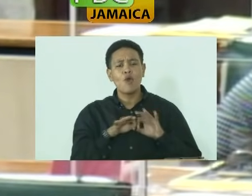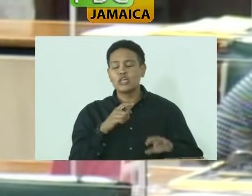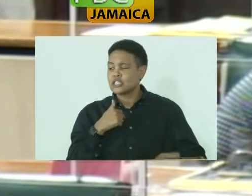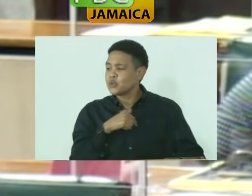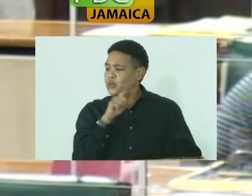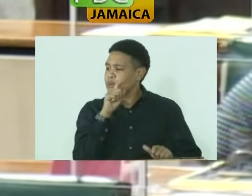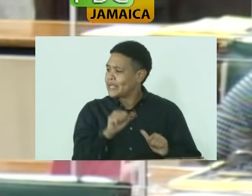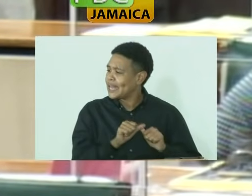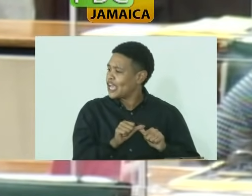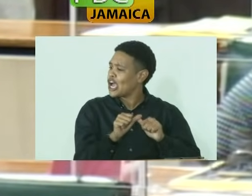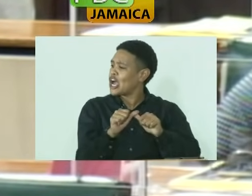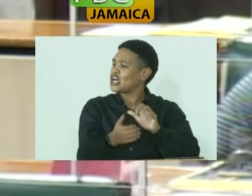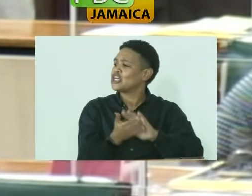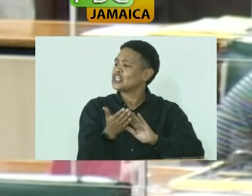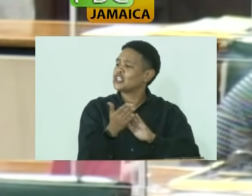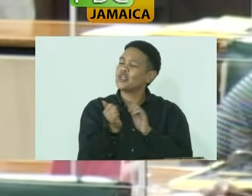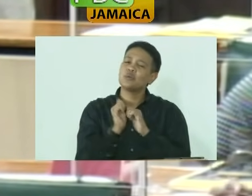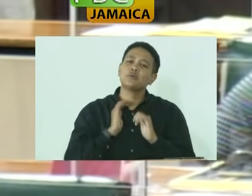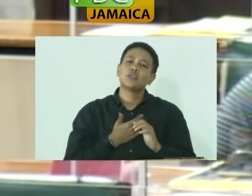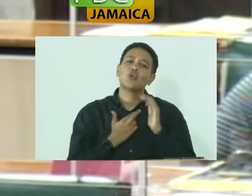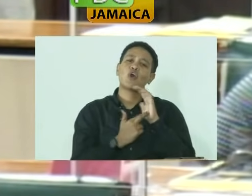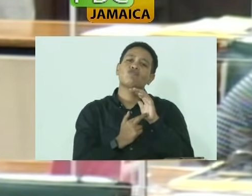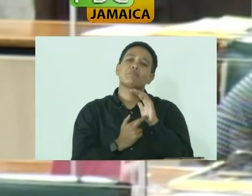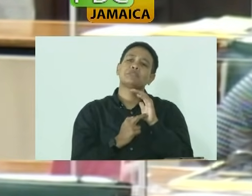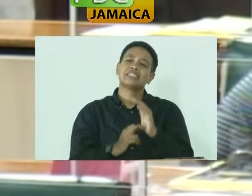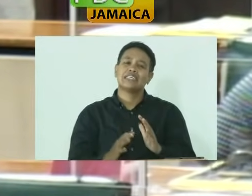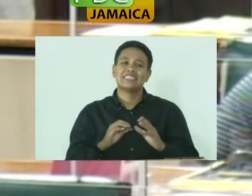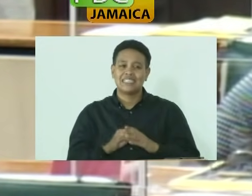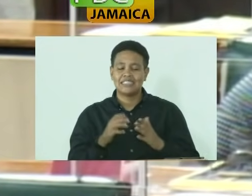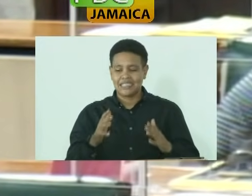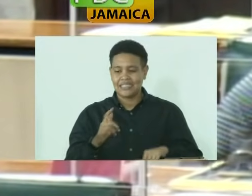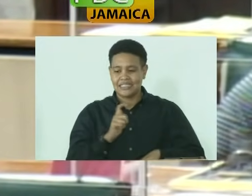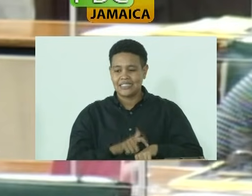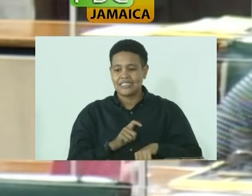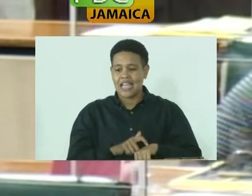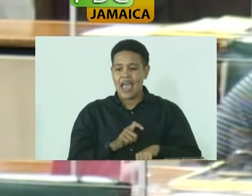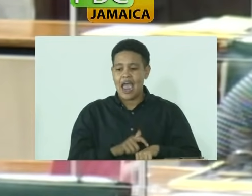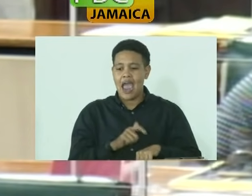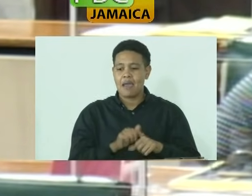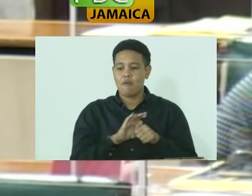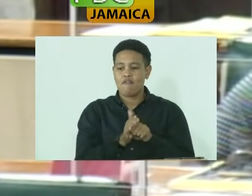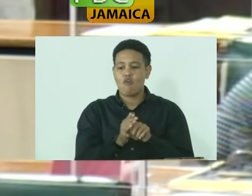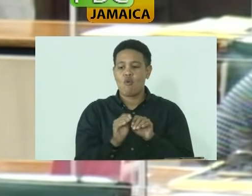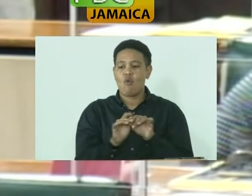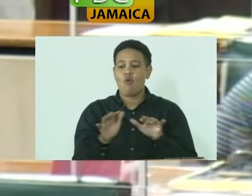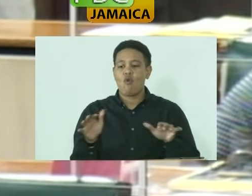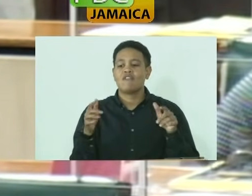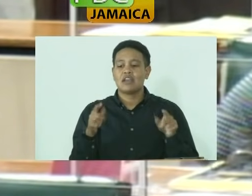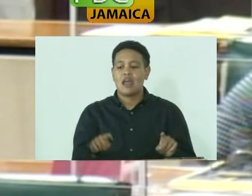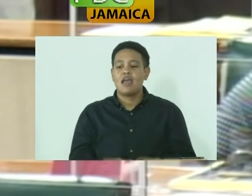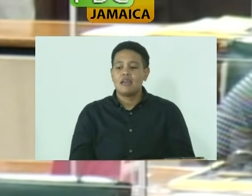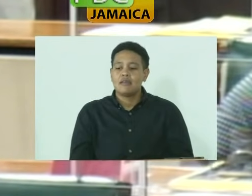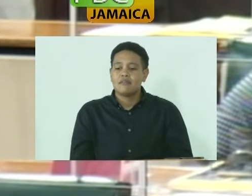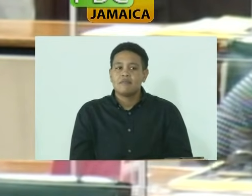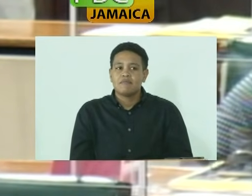we continue with our representation in the time of COVID-19.